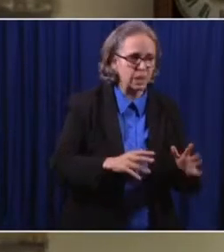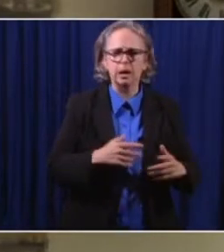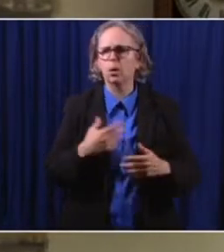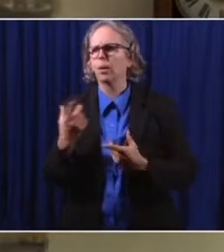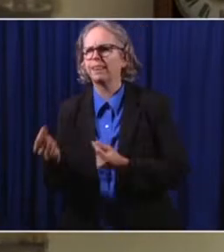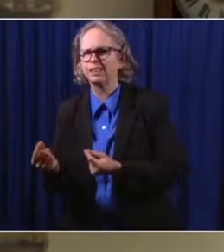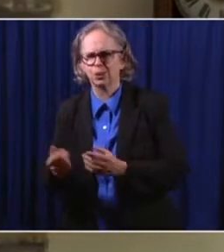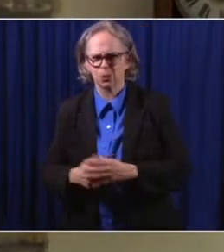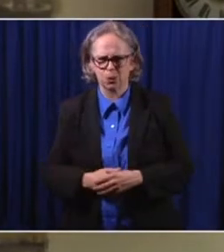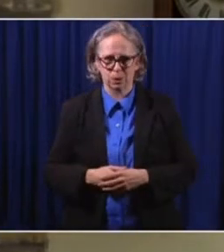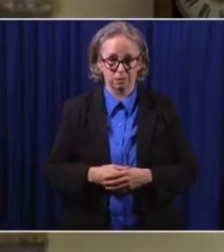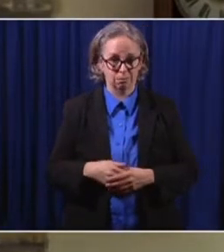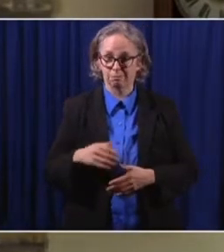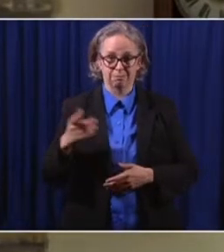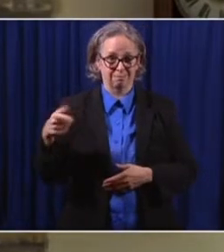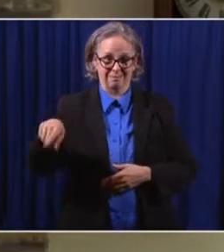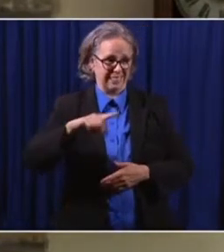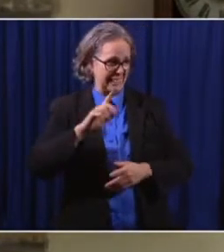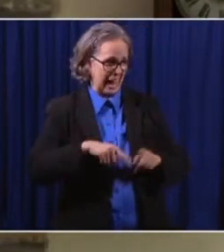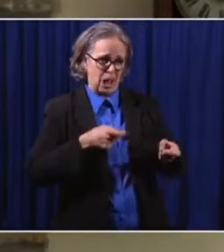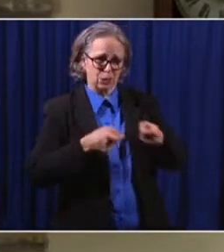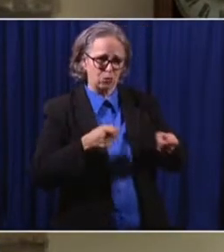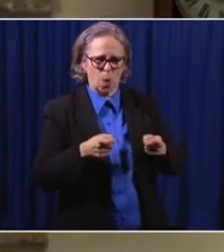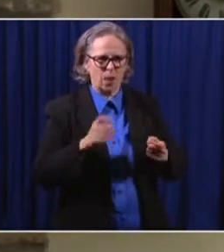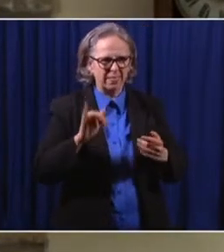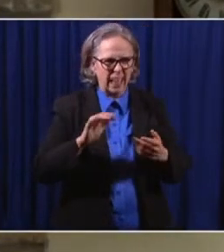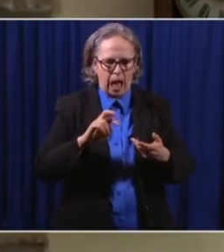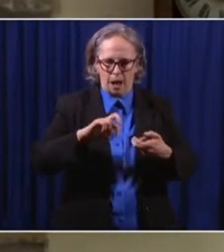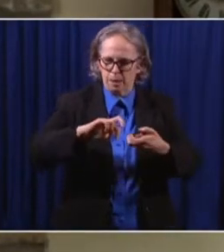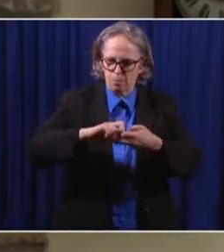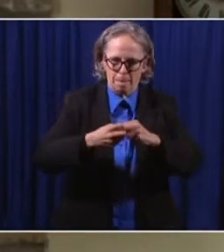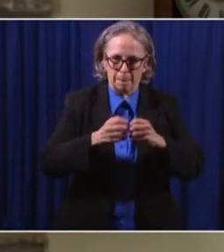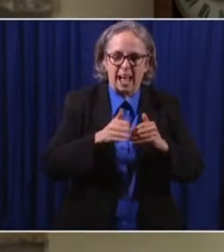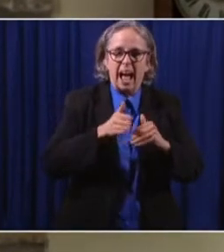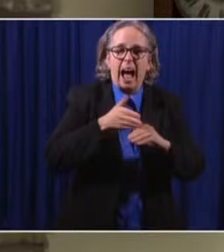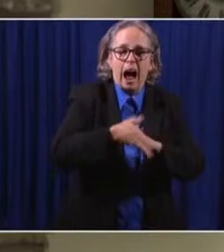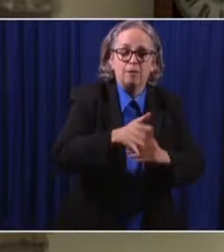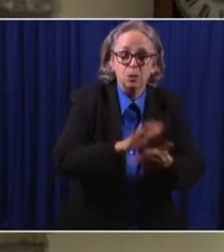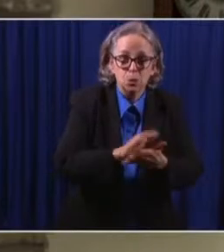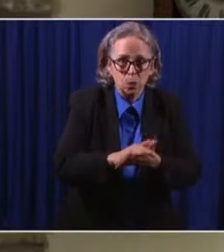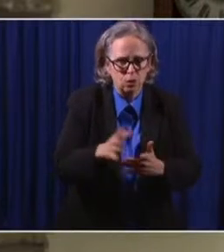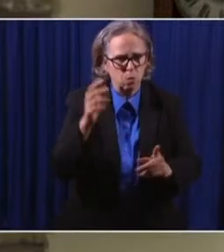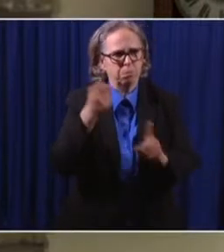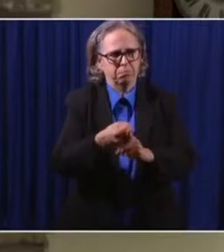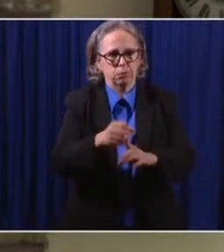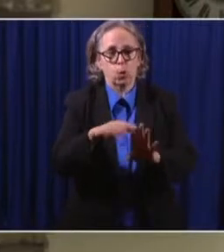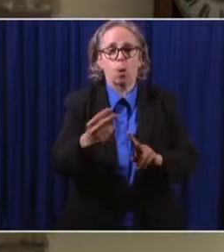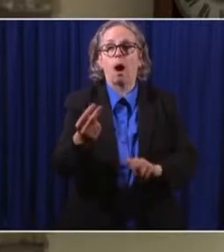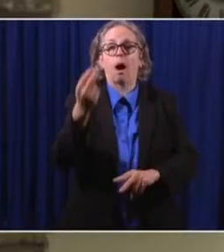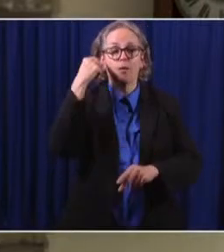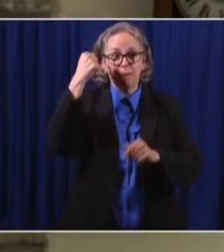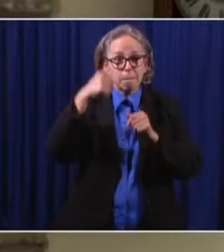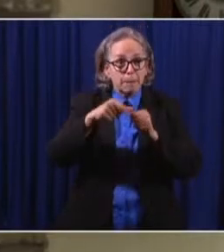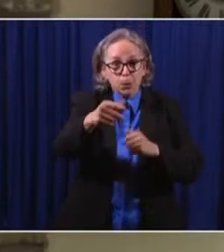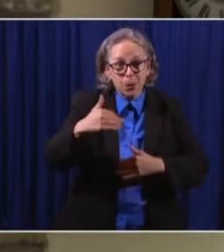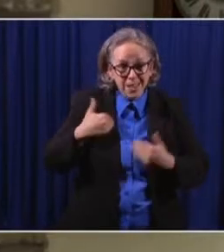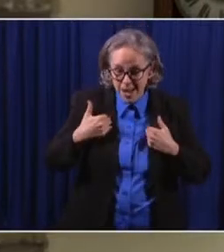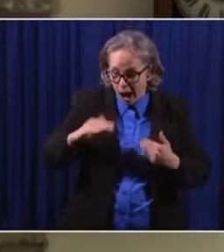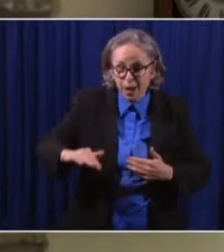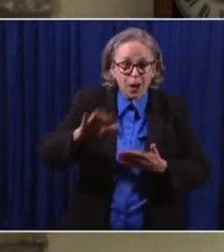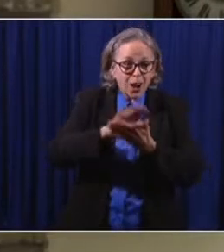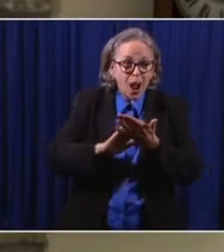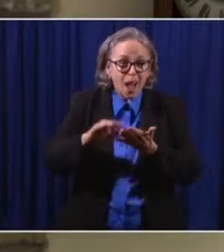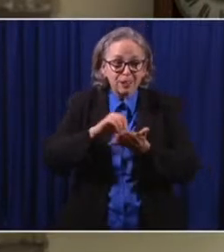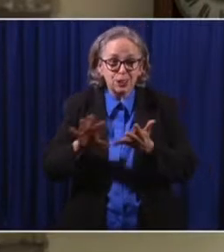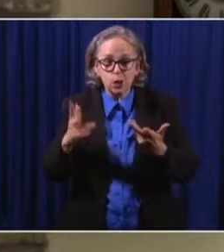the university. And, we all remember when we were that age and what we did. And, people like to party. They like